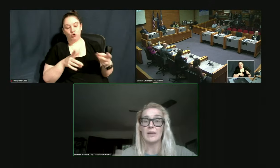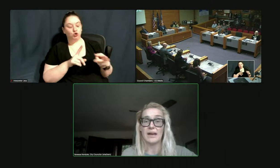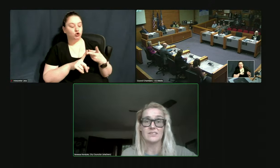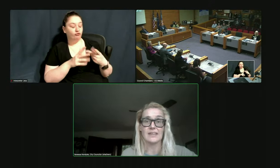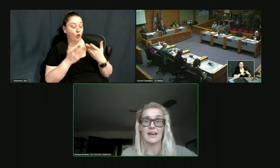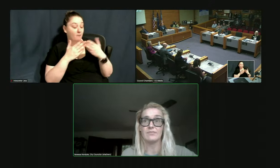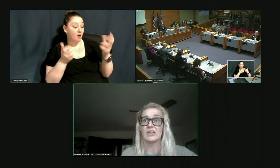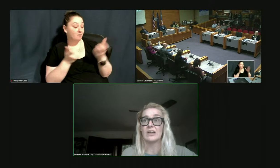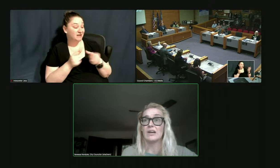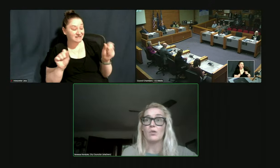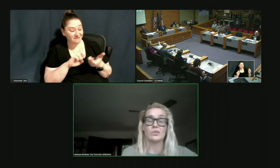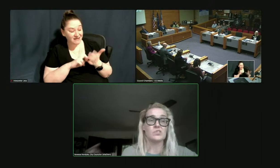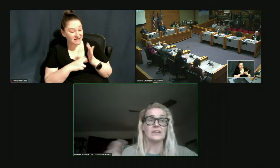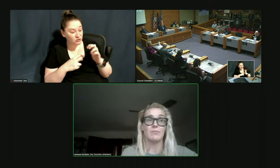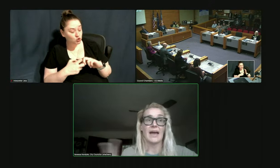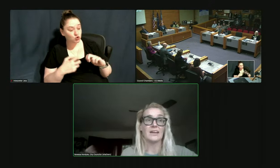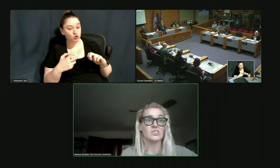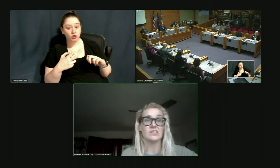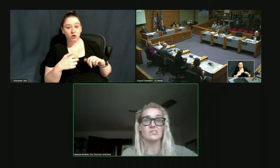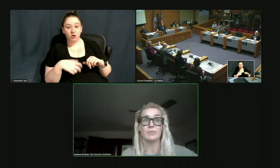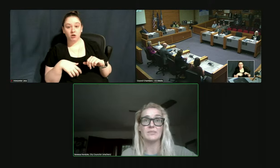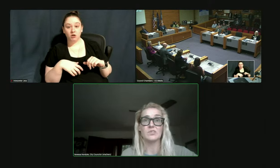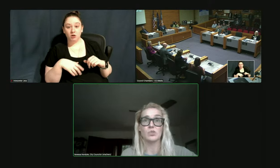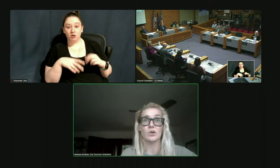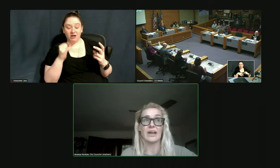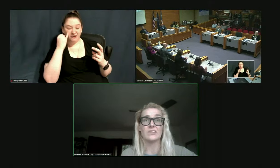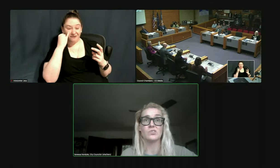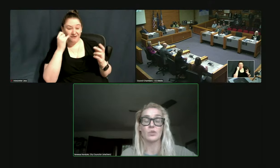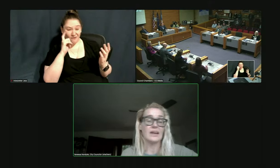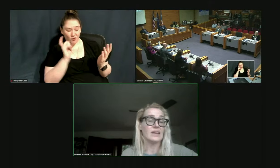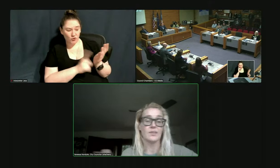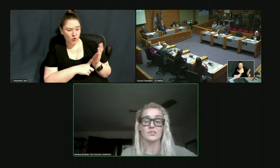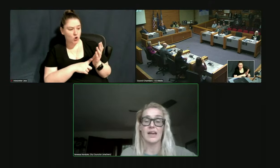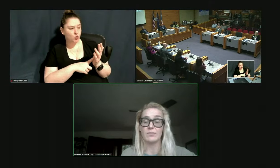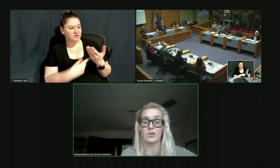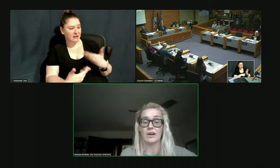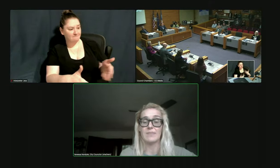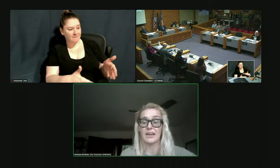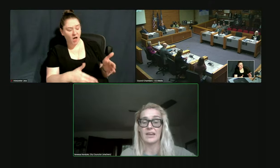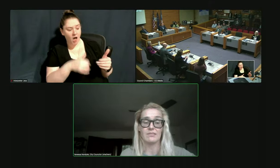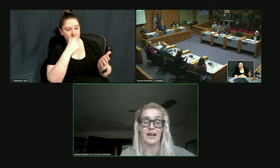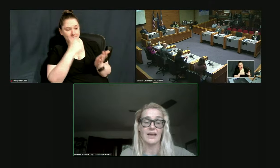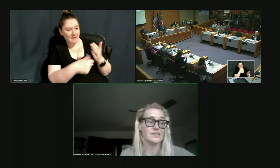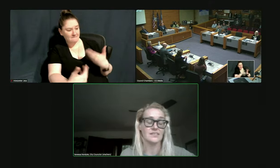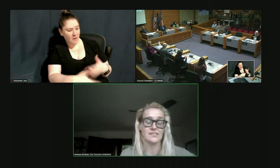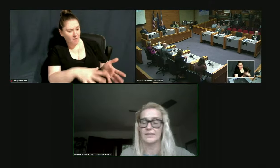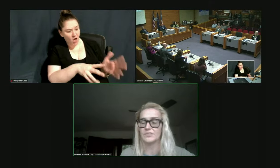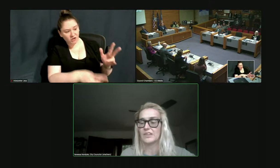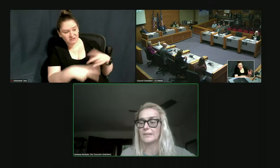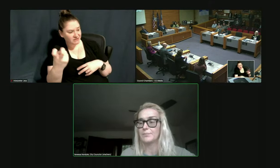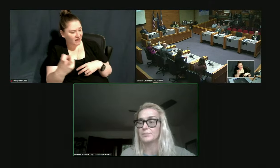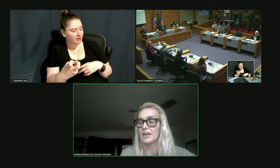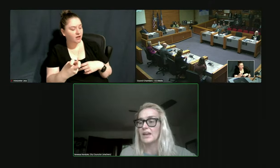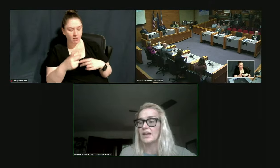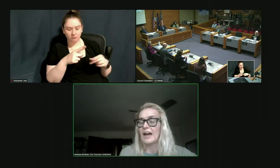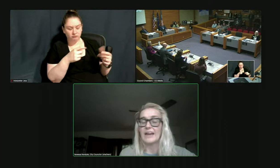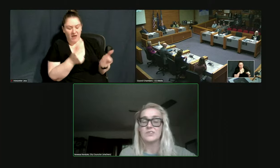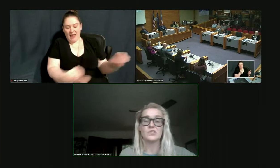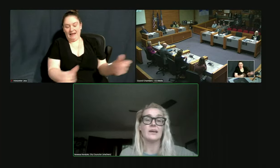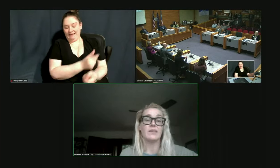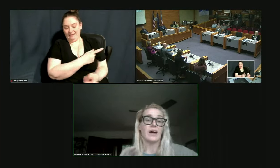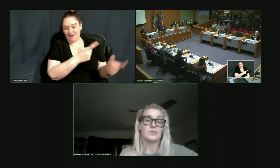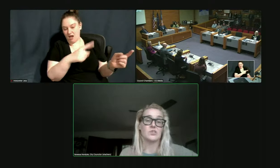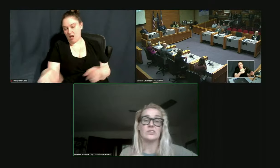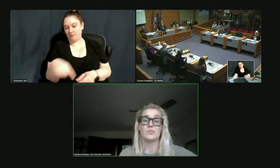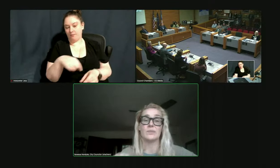it's mailbox theft or stealing packages from people's doorways or any other type of crime that can arise in South Salem. I